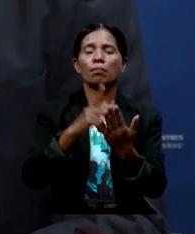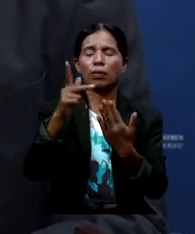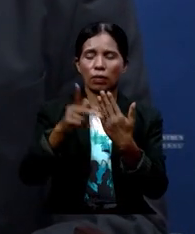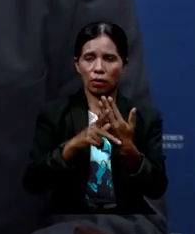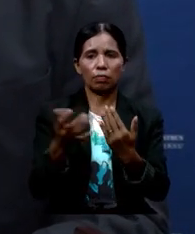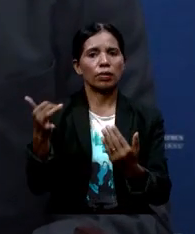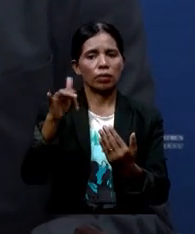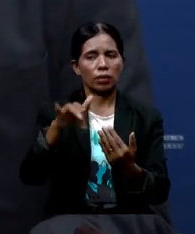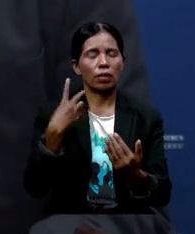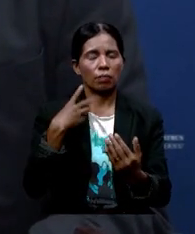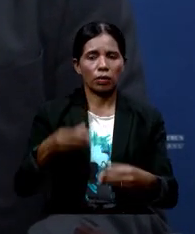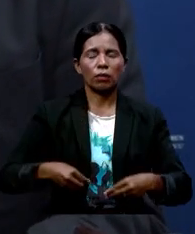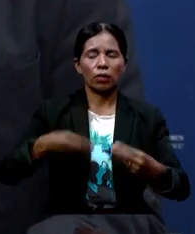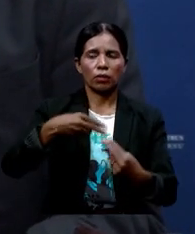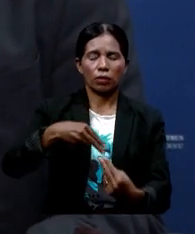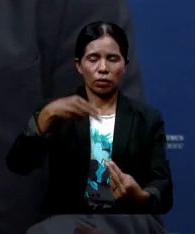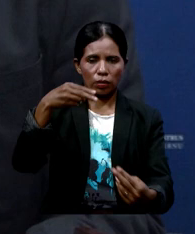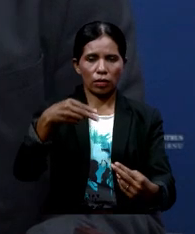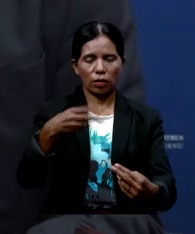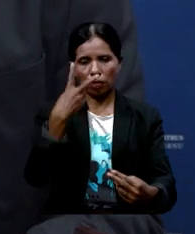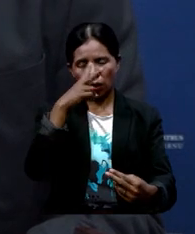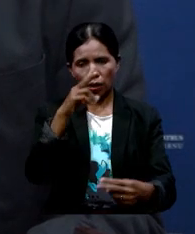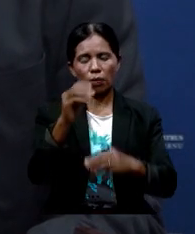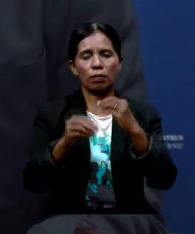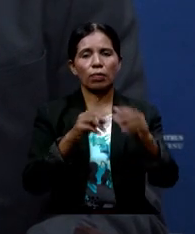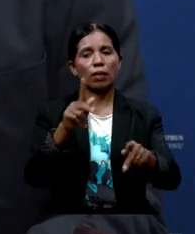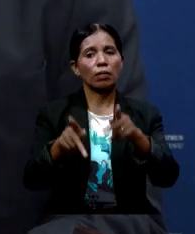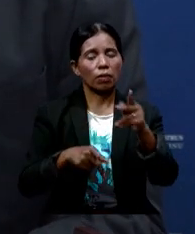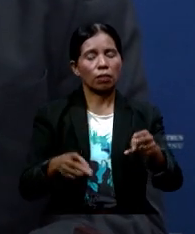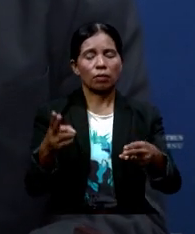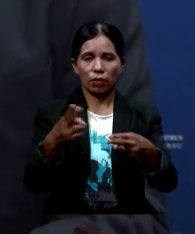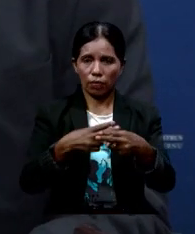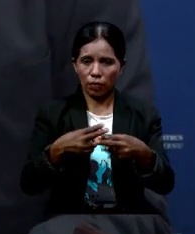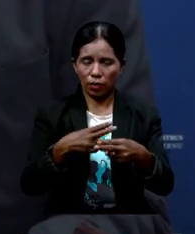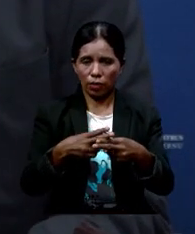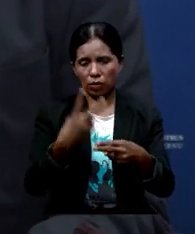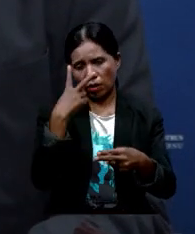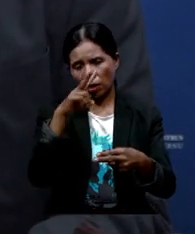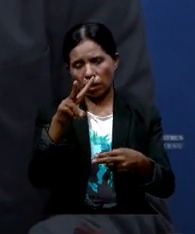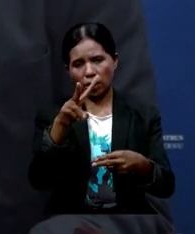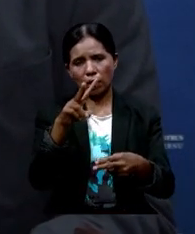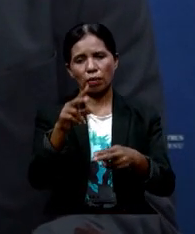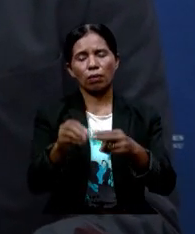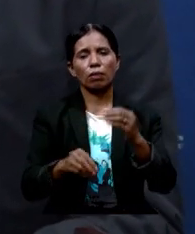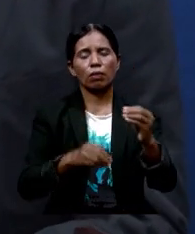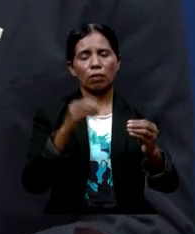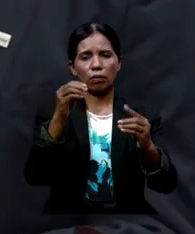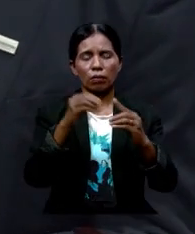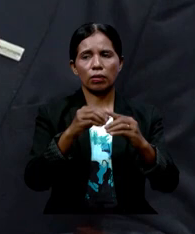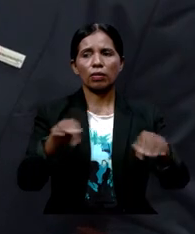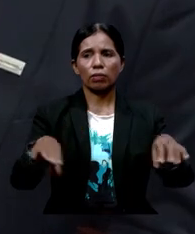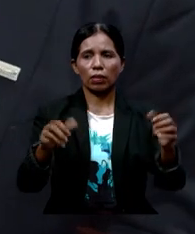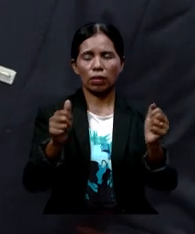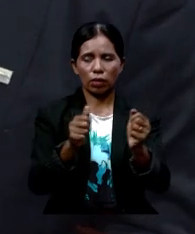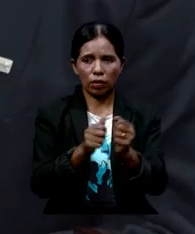integrate nutrition to bring a bigger difference. We would be looking forward to work